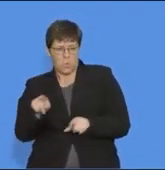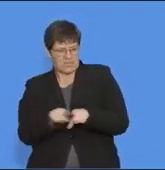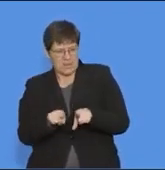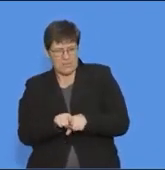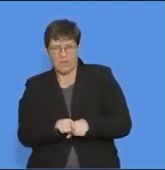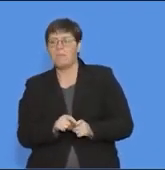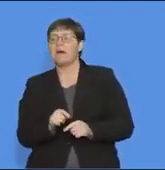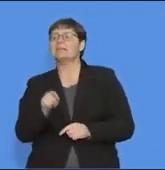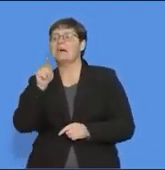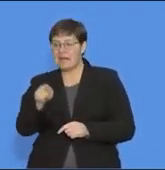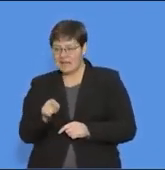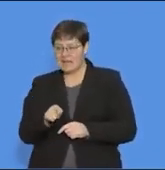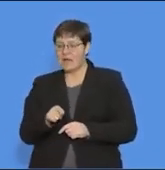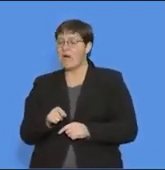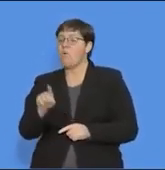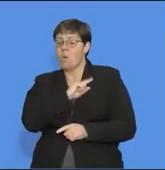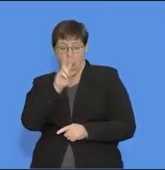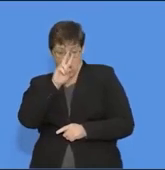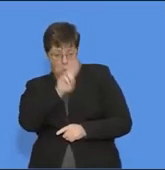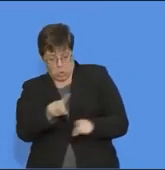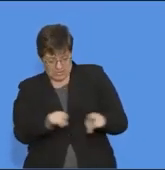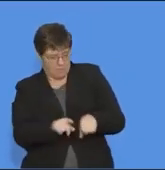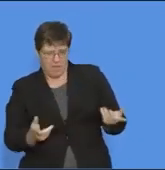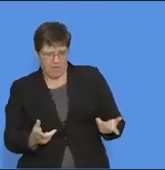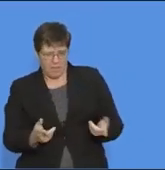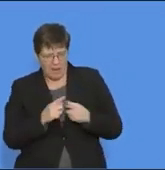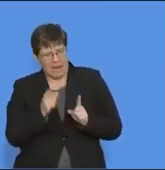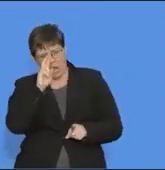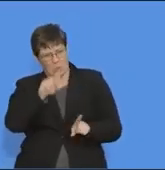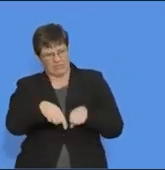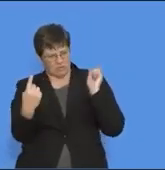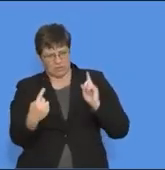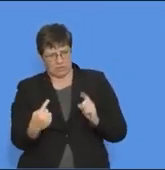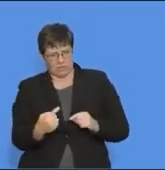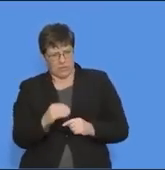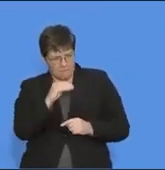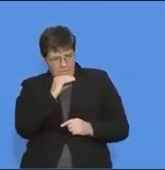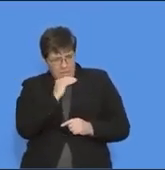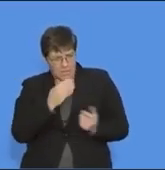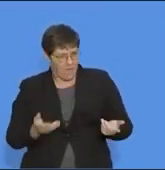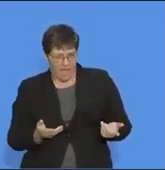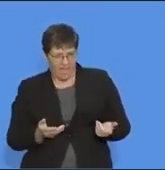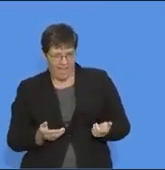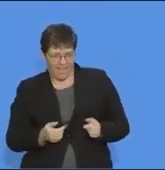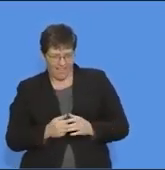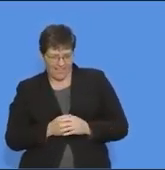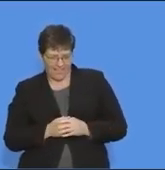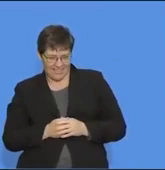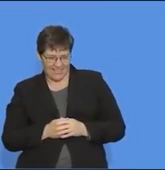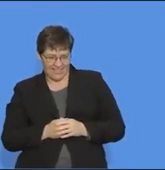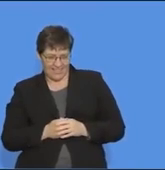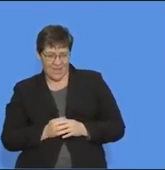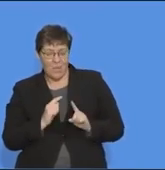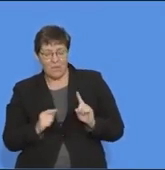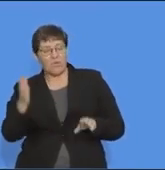look like it. This is the emphasis of, because it looks like it, it does not make it what you think